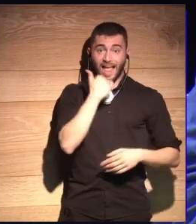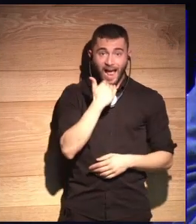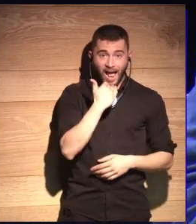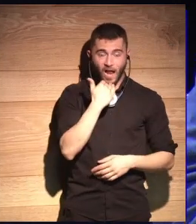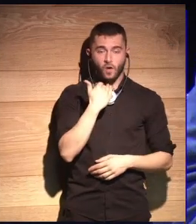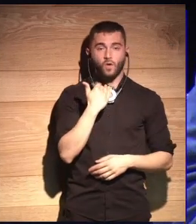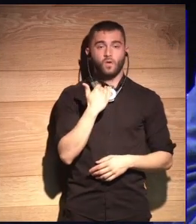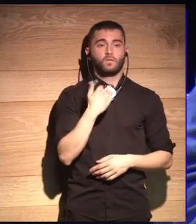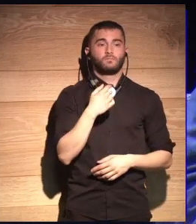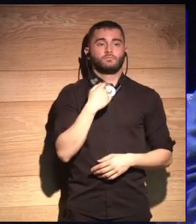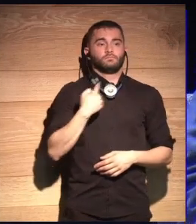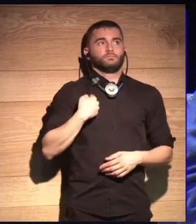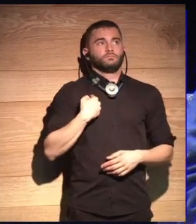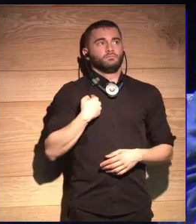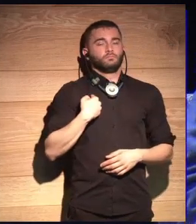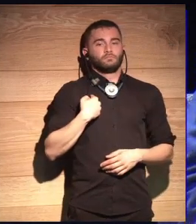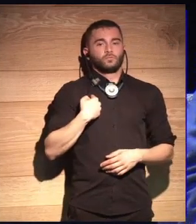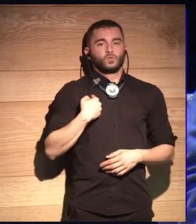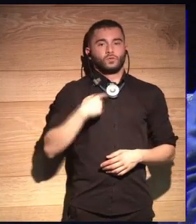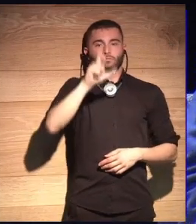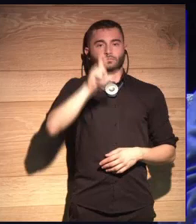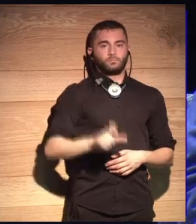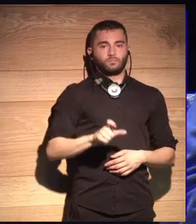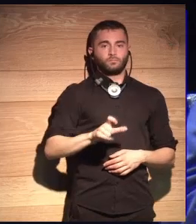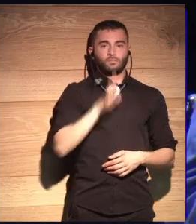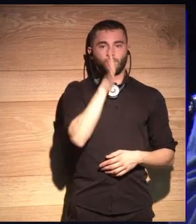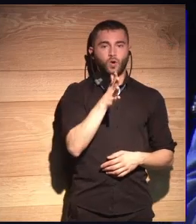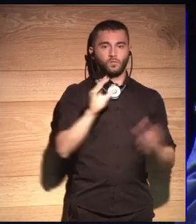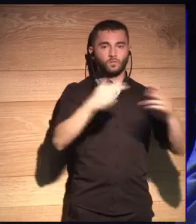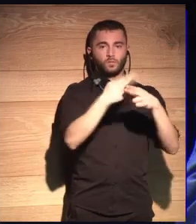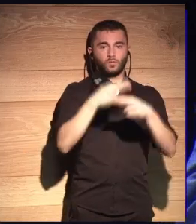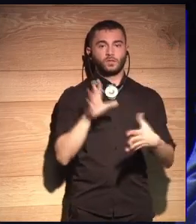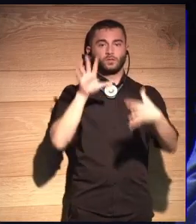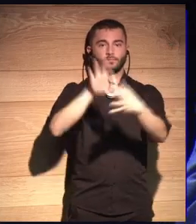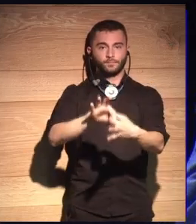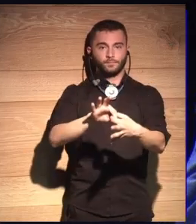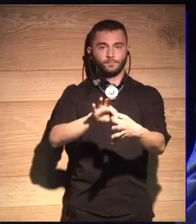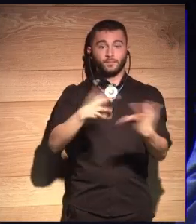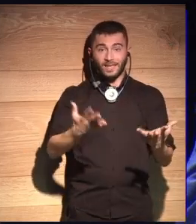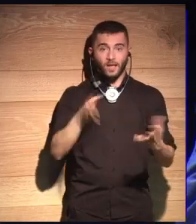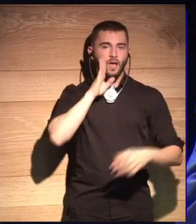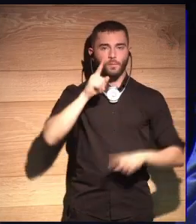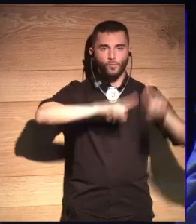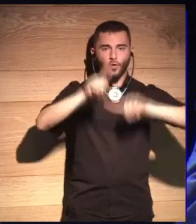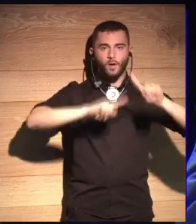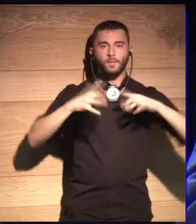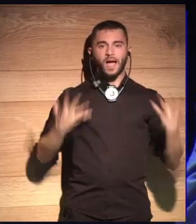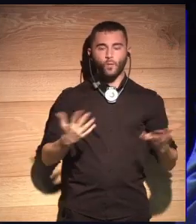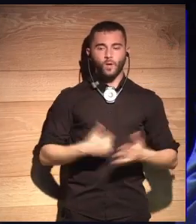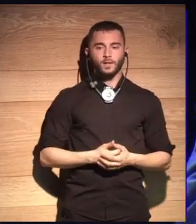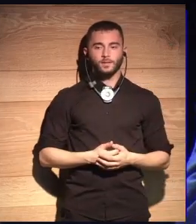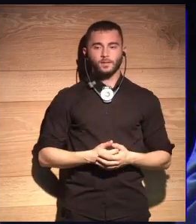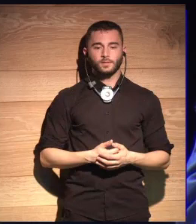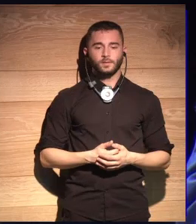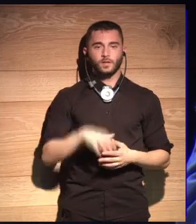offers, more than something that makes you think, I am someone because I belong to this party. And the problem that